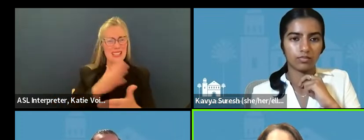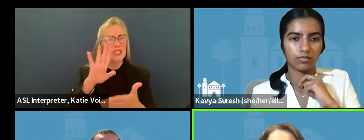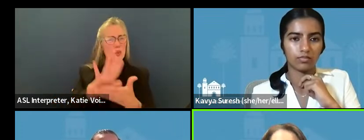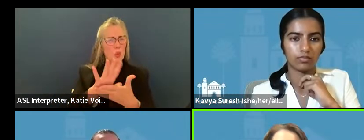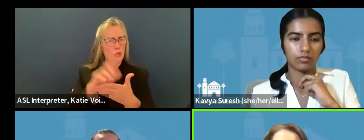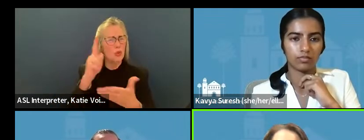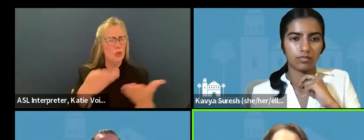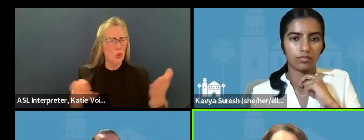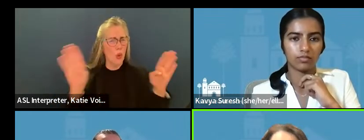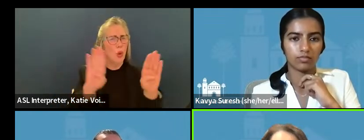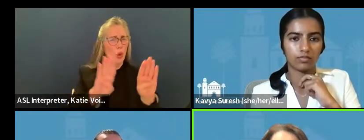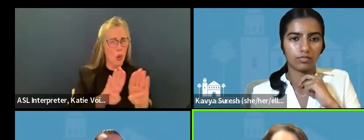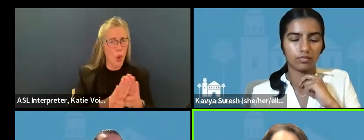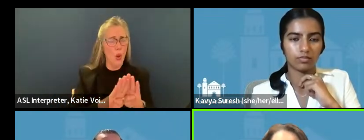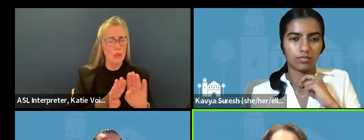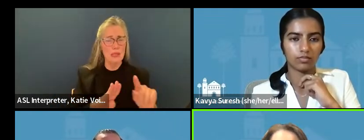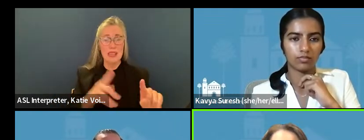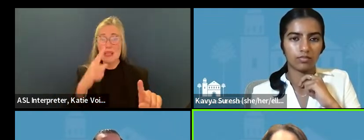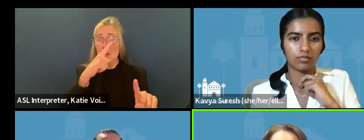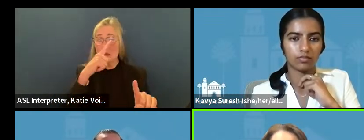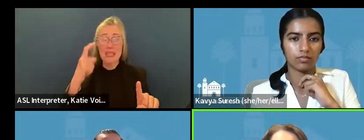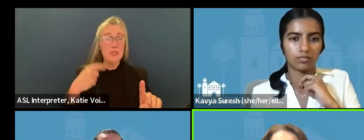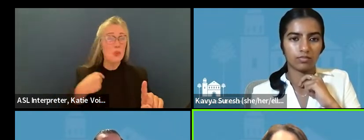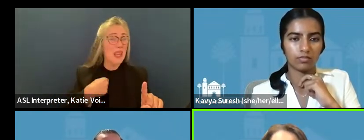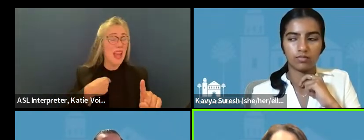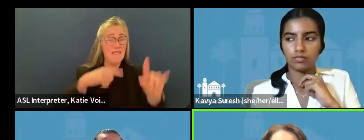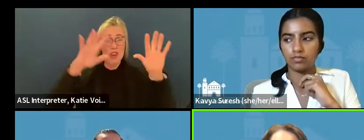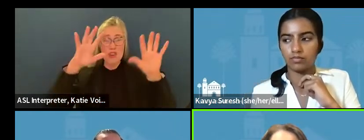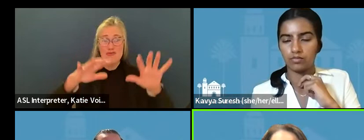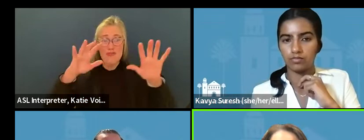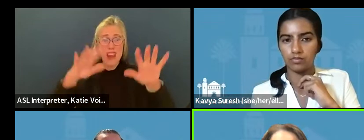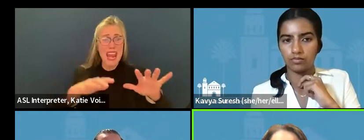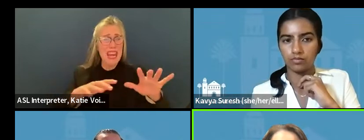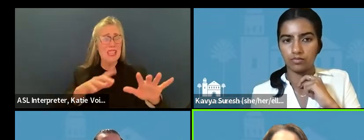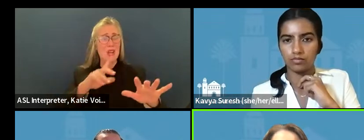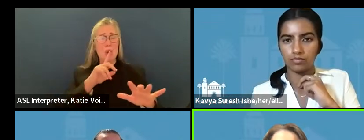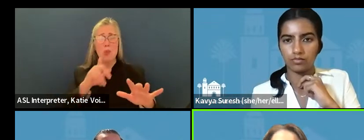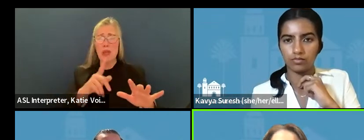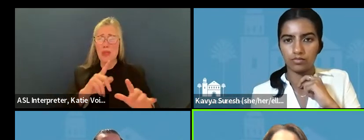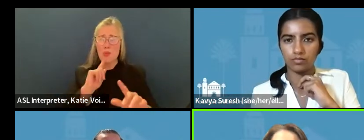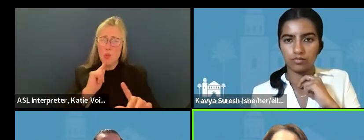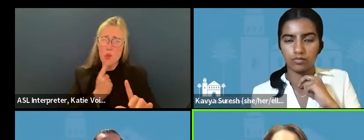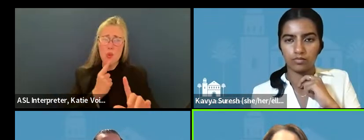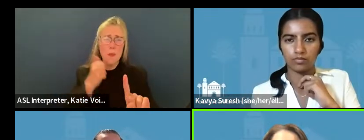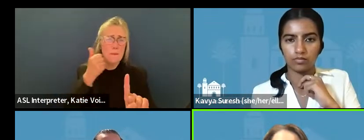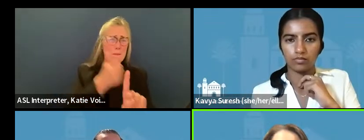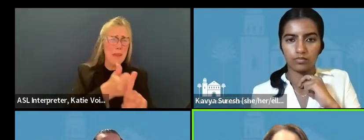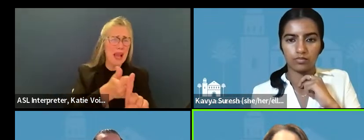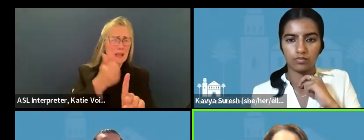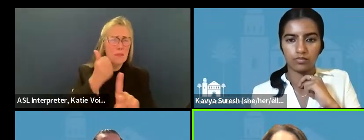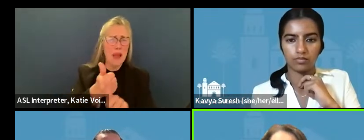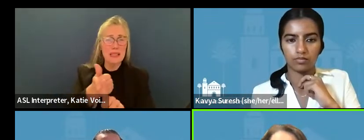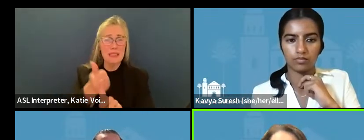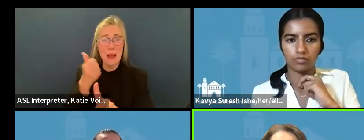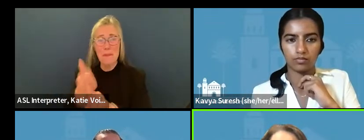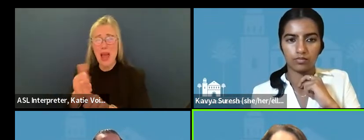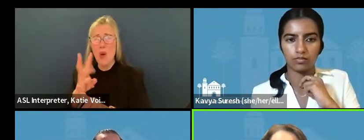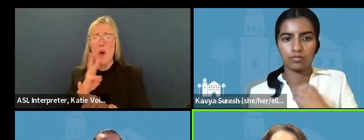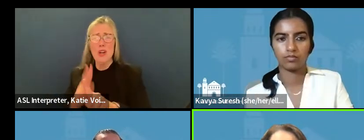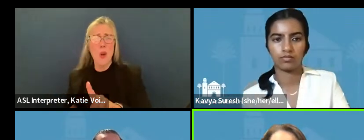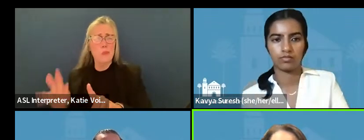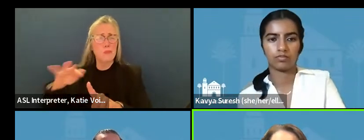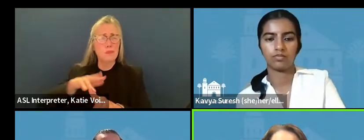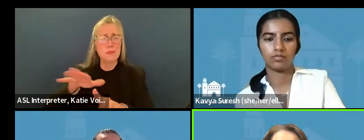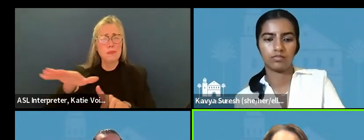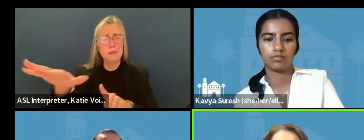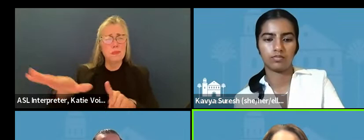many road closures, ongoing rain with the maximum impact, as well as the needs of our staff who lived